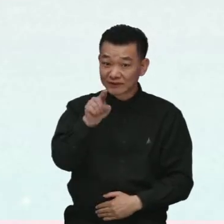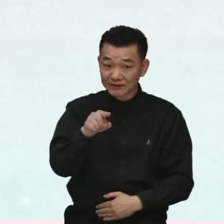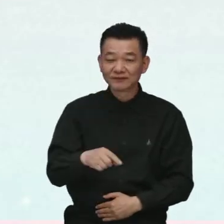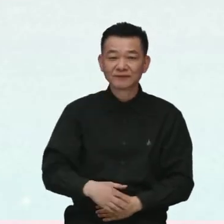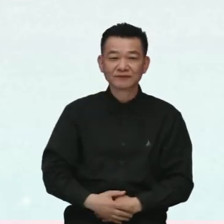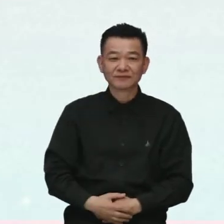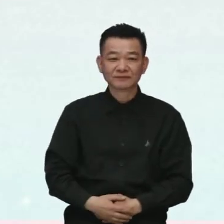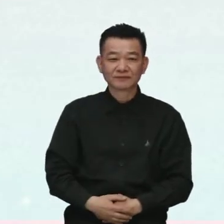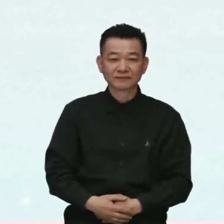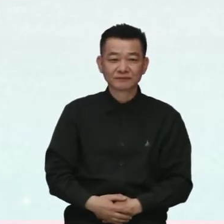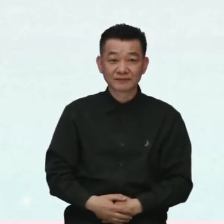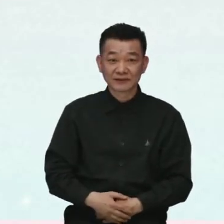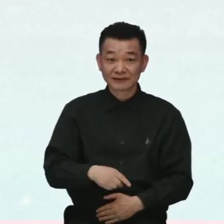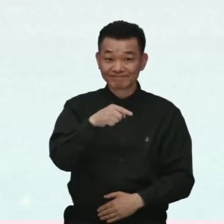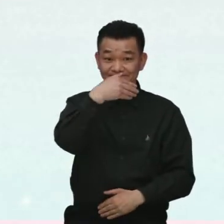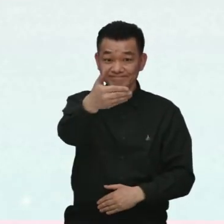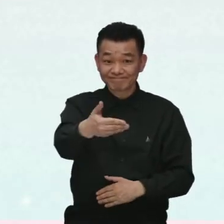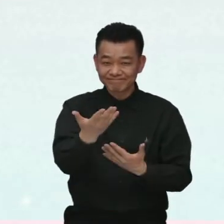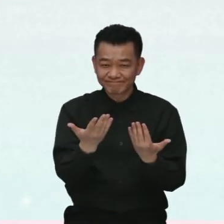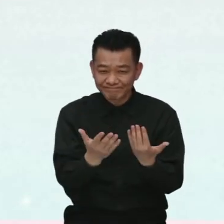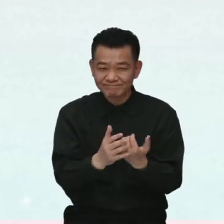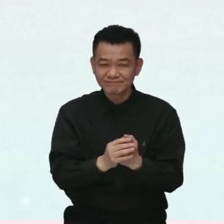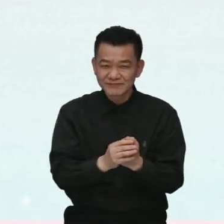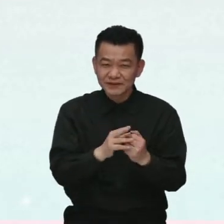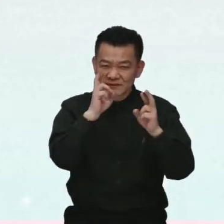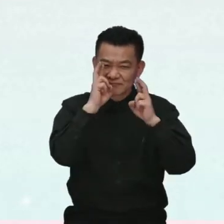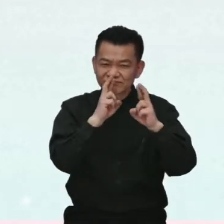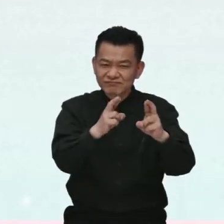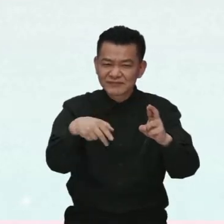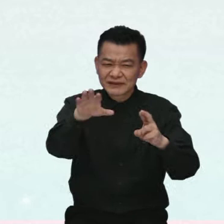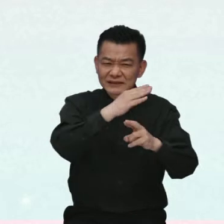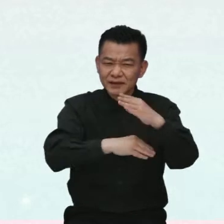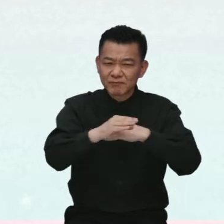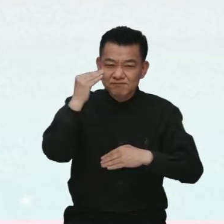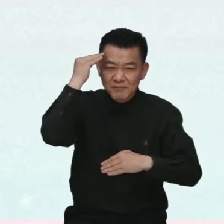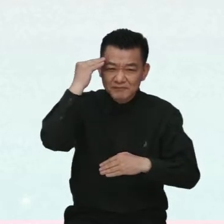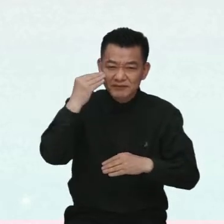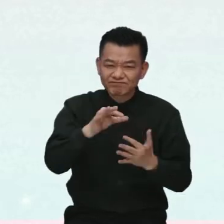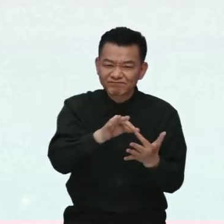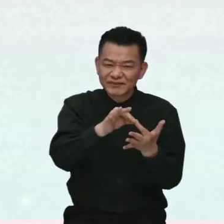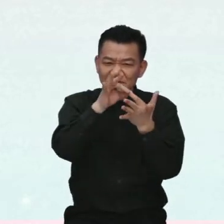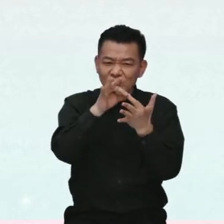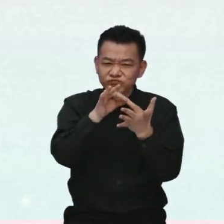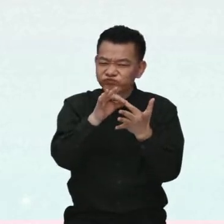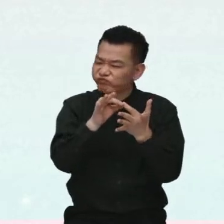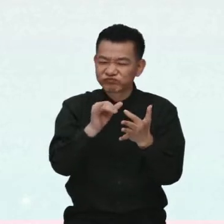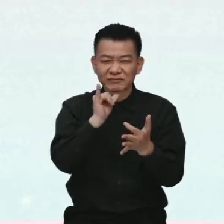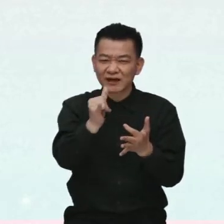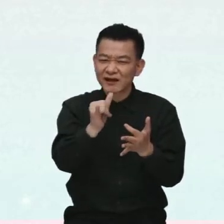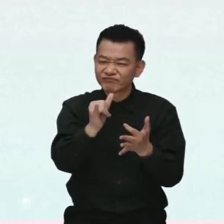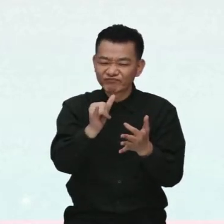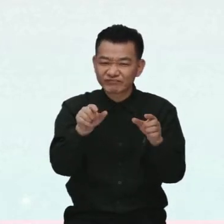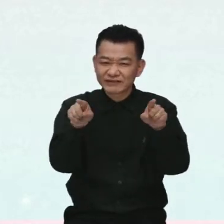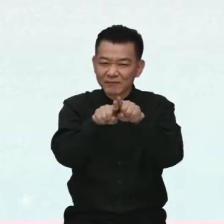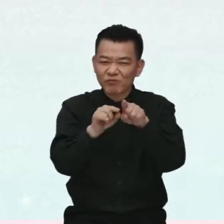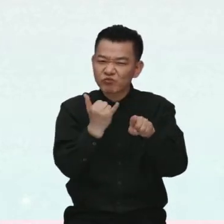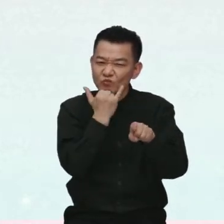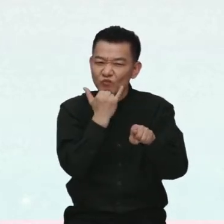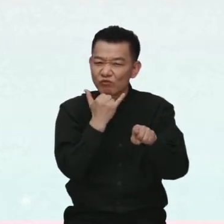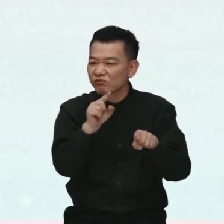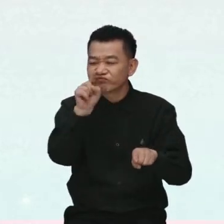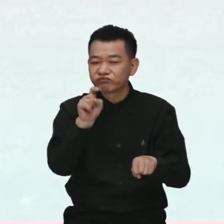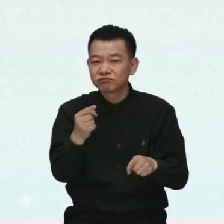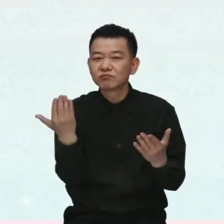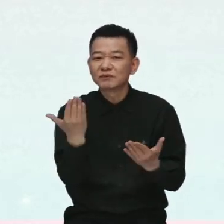Shall we solve a quiz? From the following, what is not a correct statement about persons with disabilities that have a right